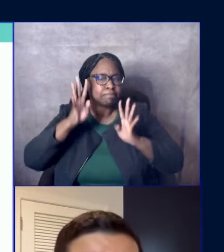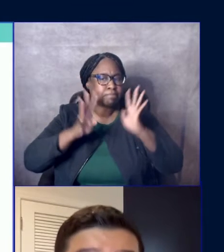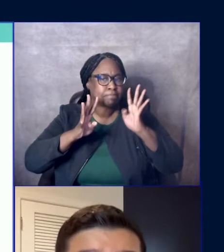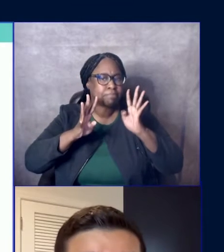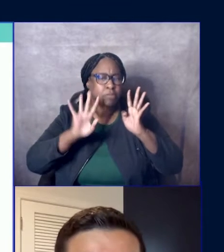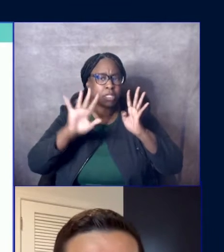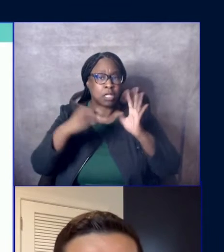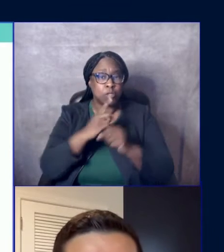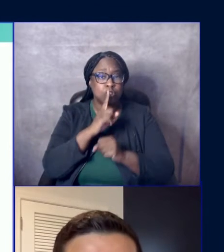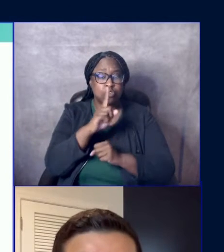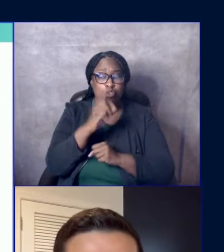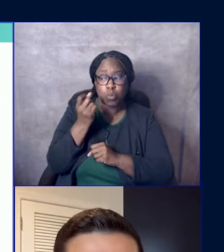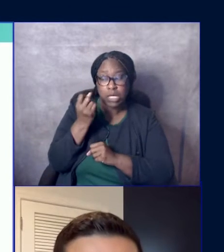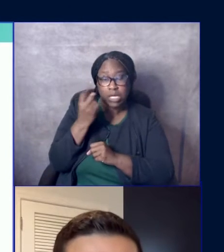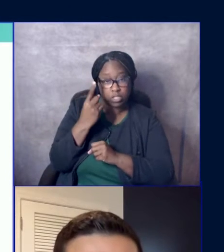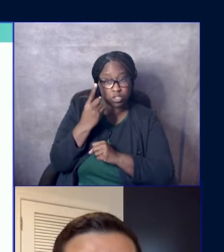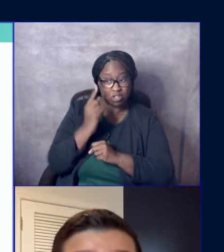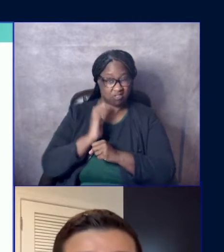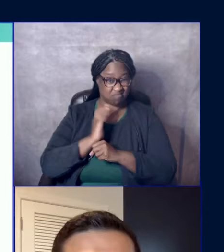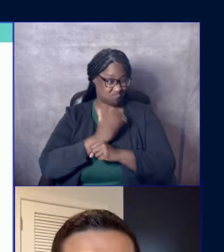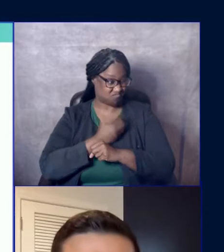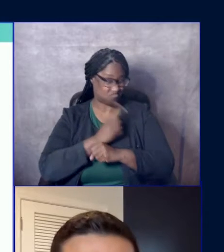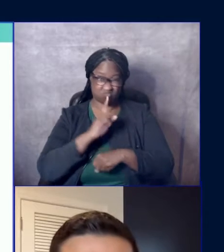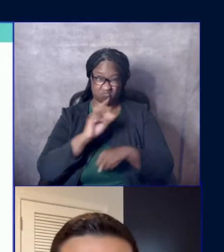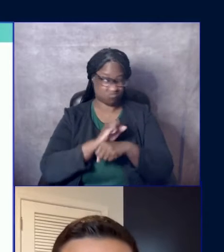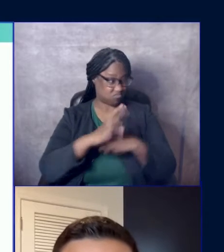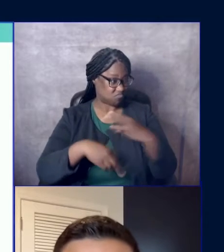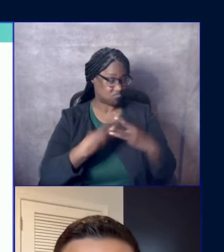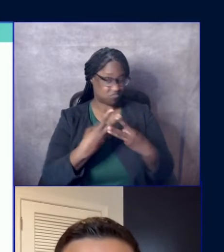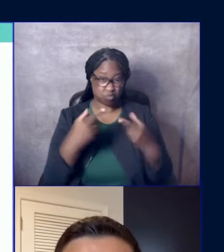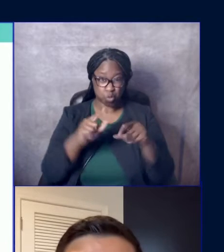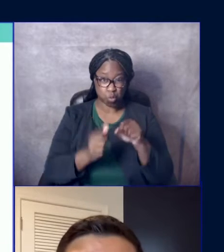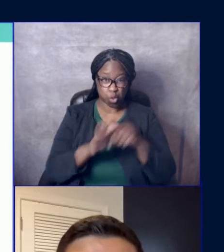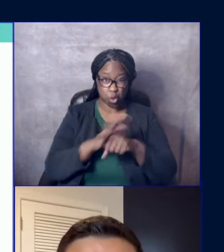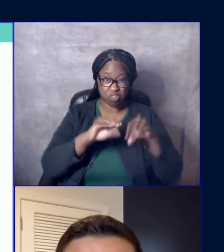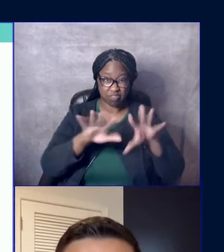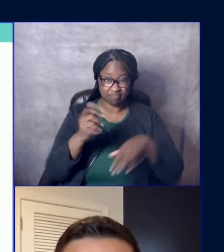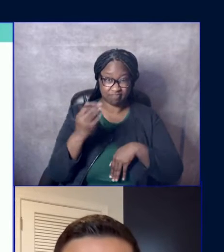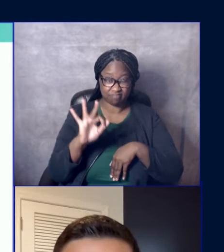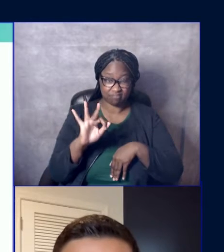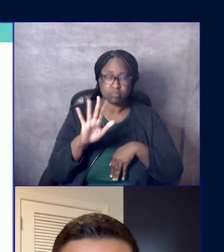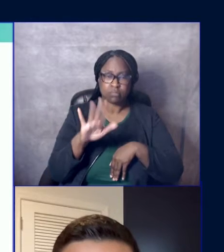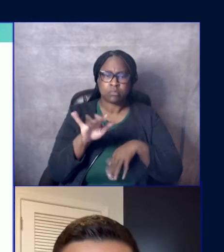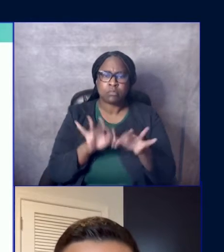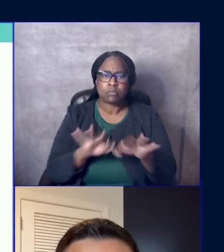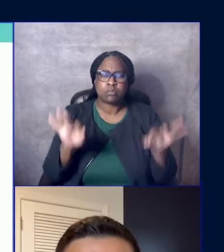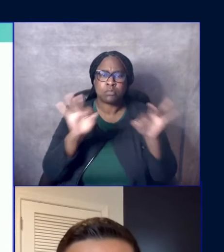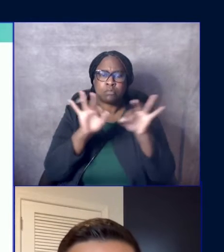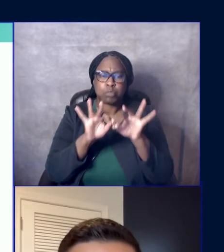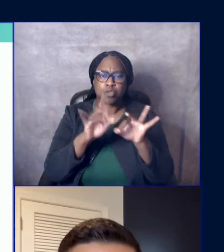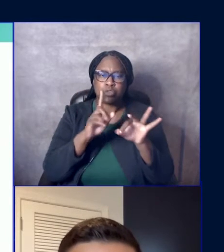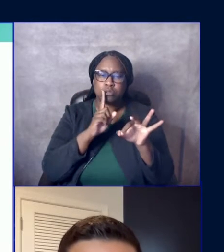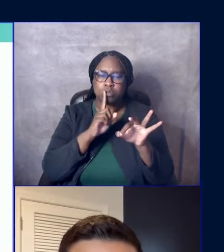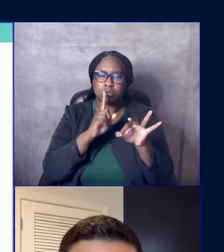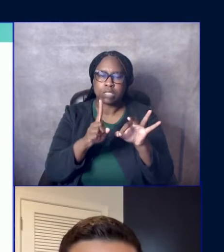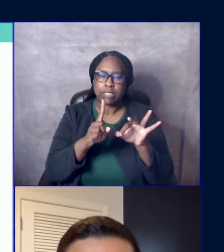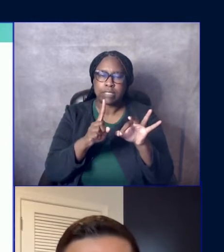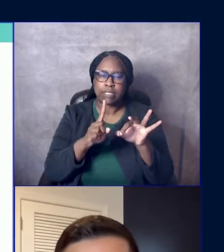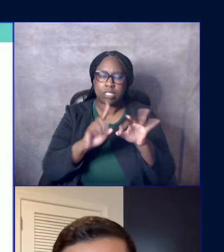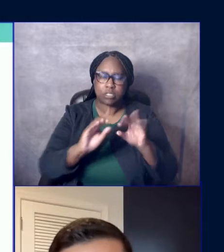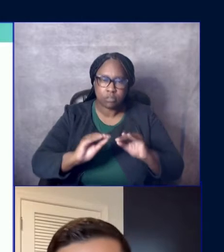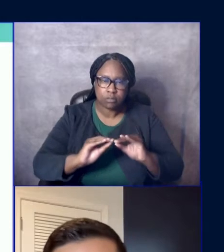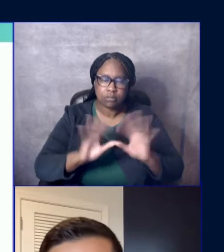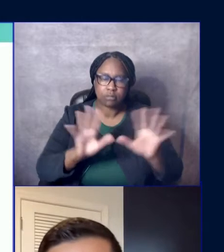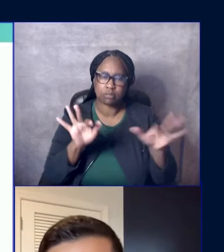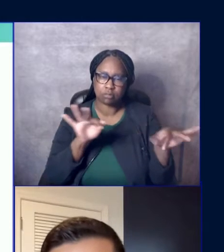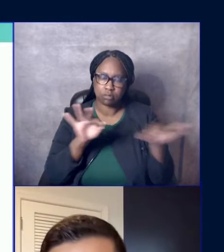the reality that we were living in under COVID-19. And it was important for us to really highlight the impact that the